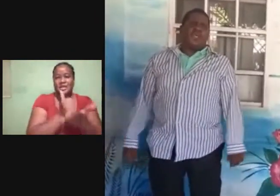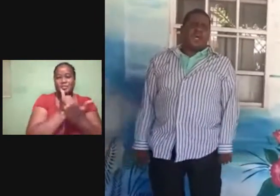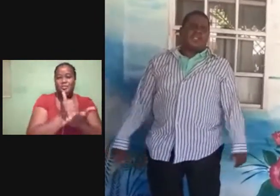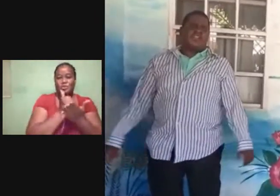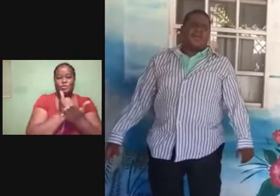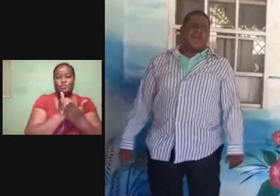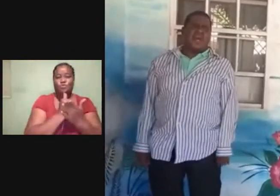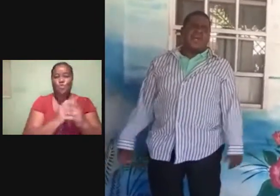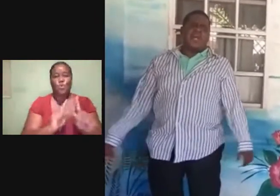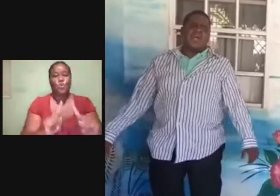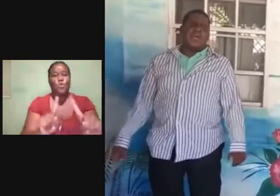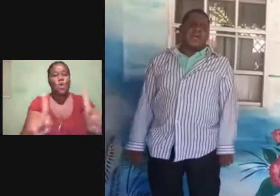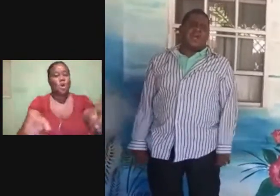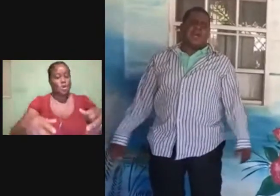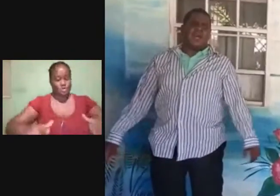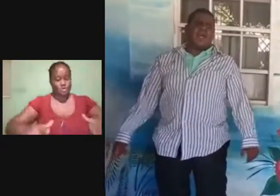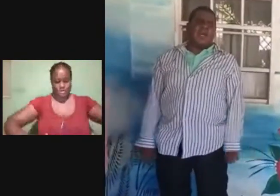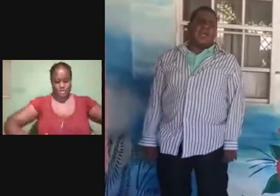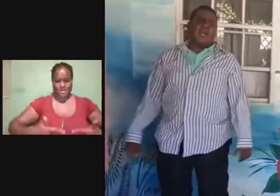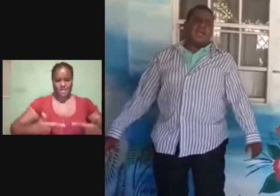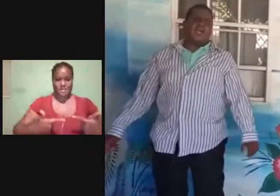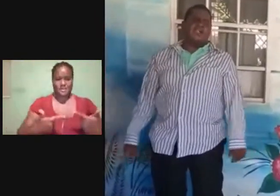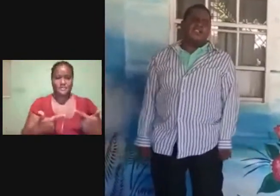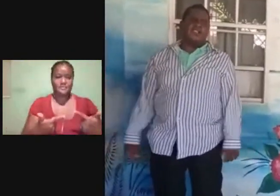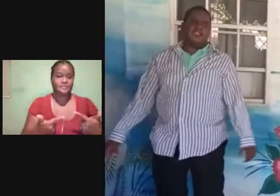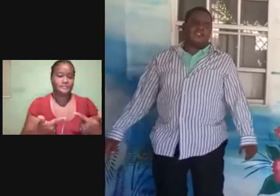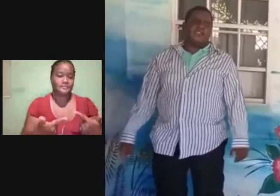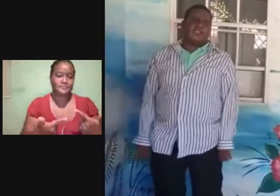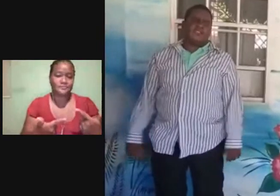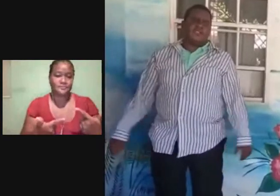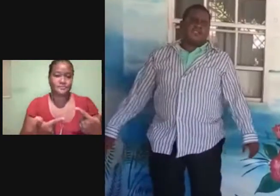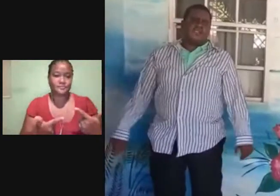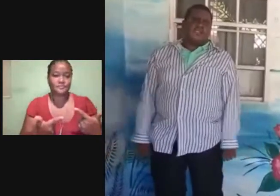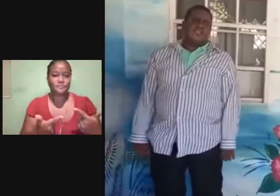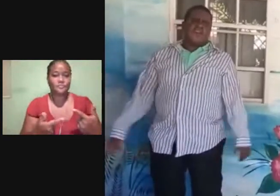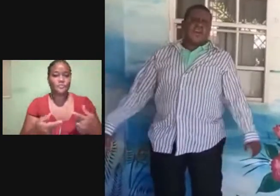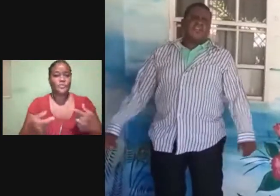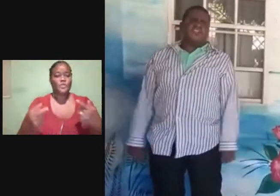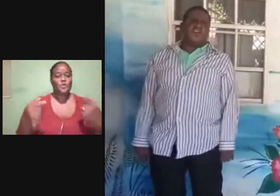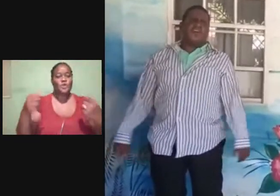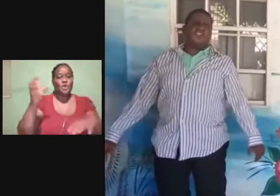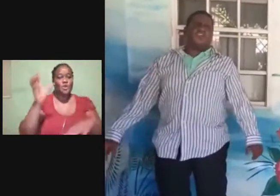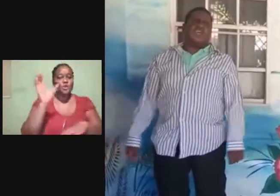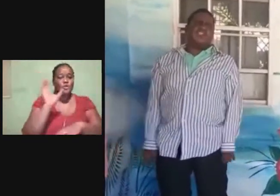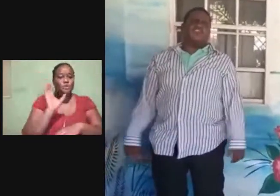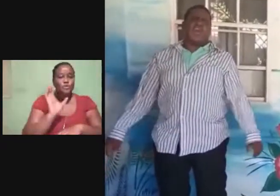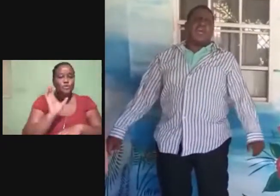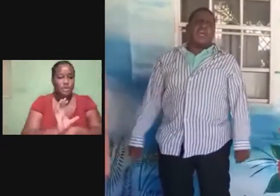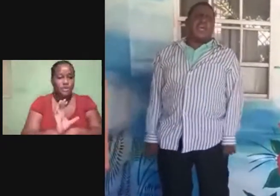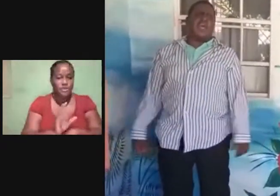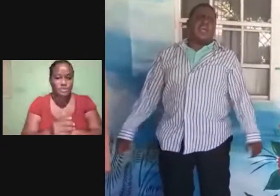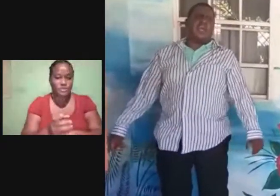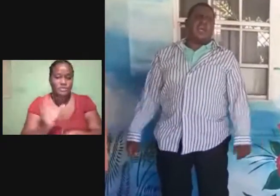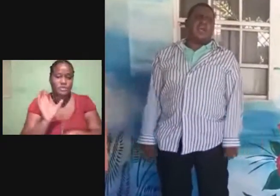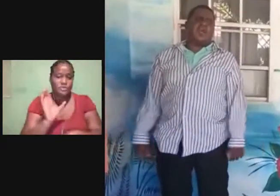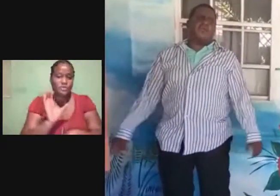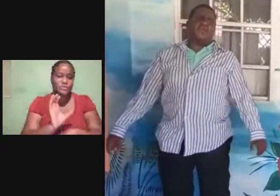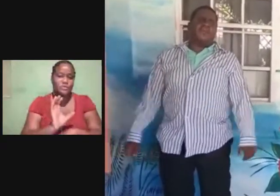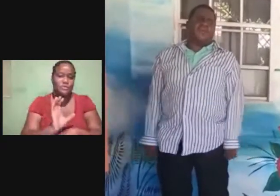go another mile. The church will try